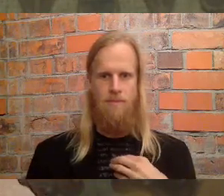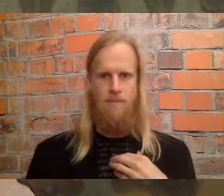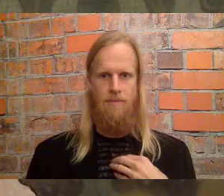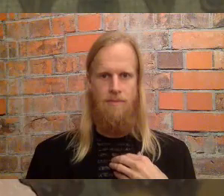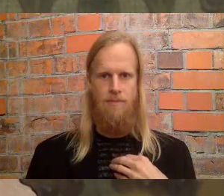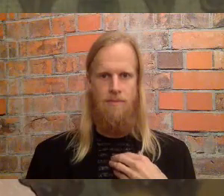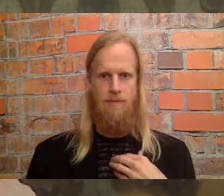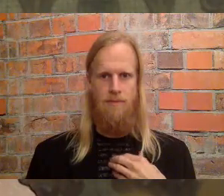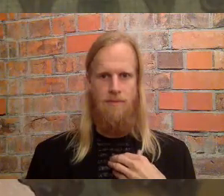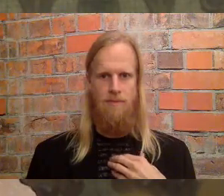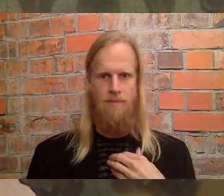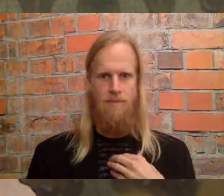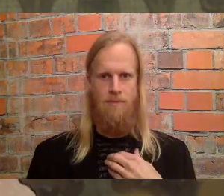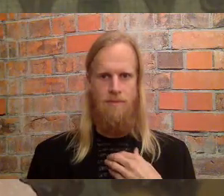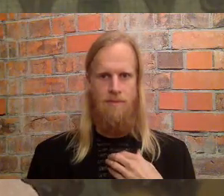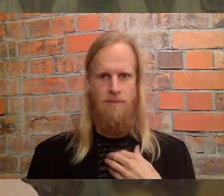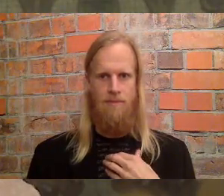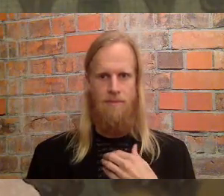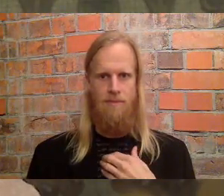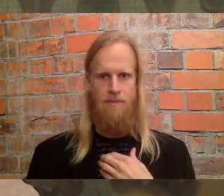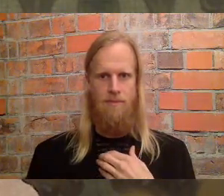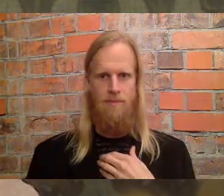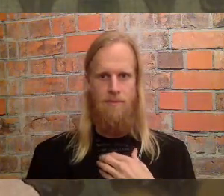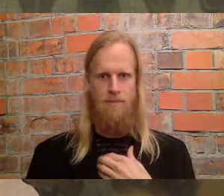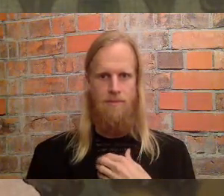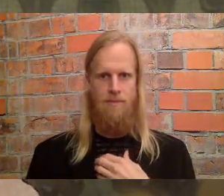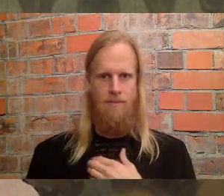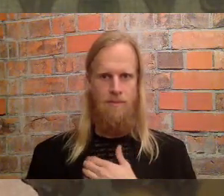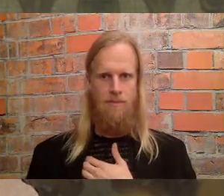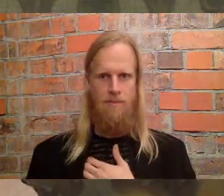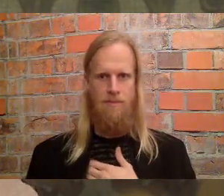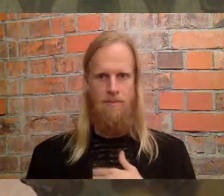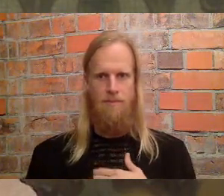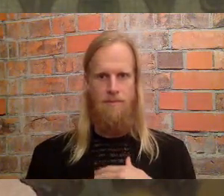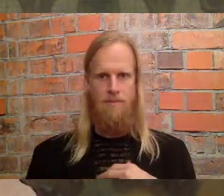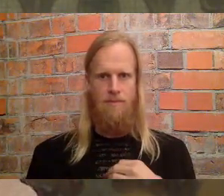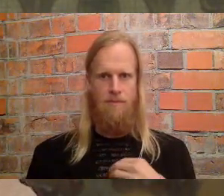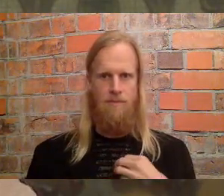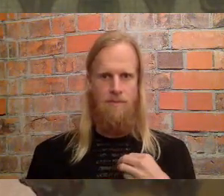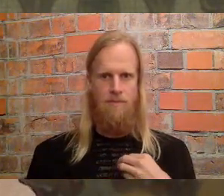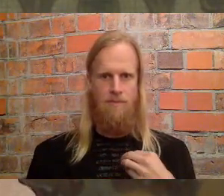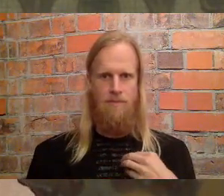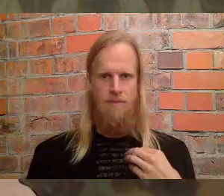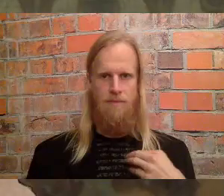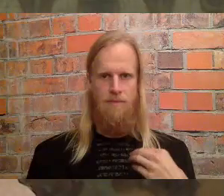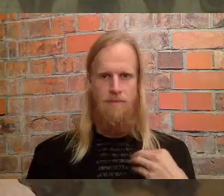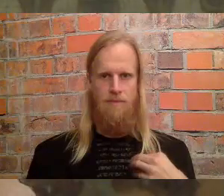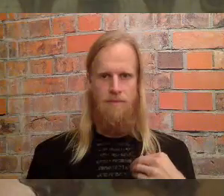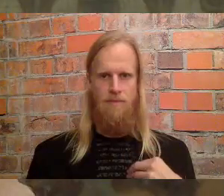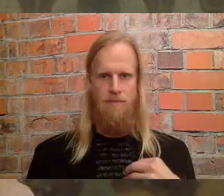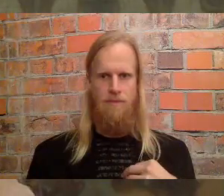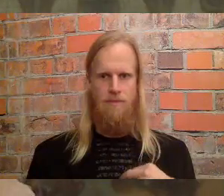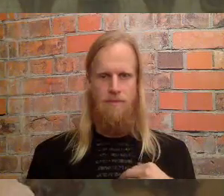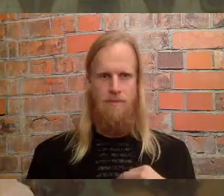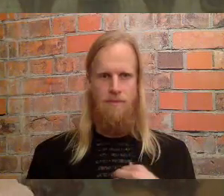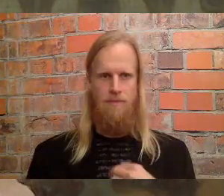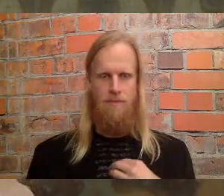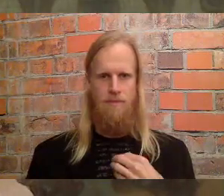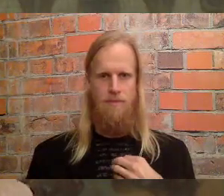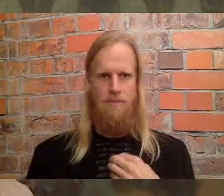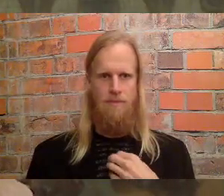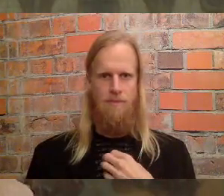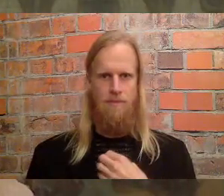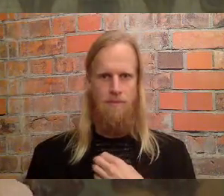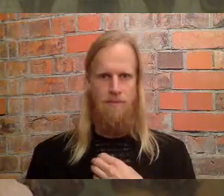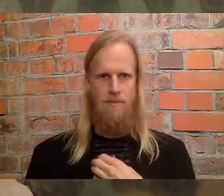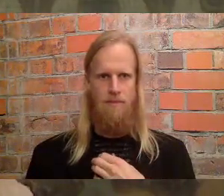Christina L. says, I learn a lot when I write and when I listen to instrumental music, also when I'm doing poetry and dancing. I also learn